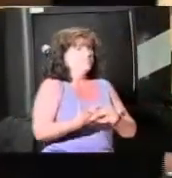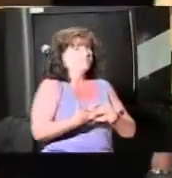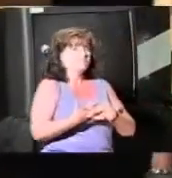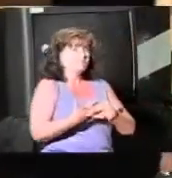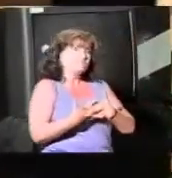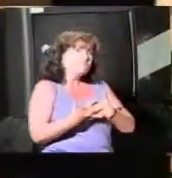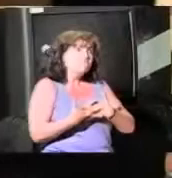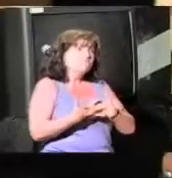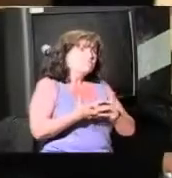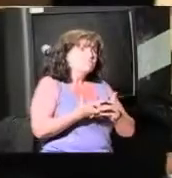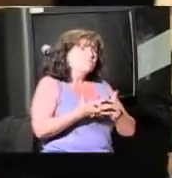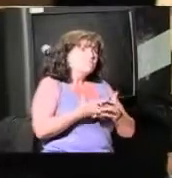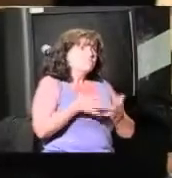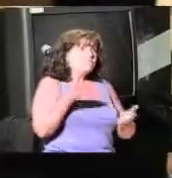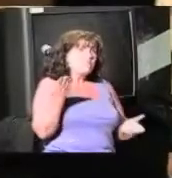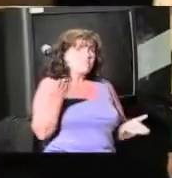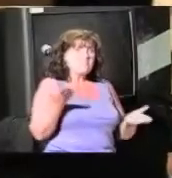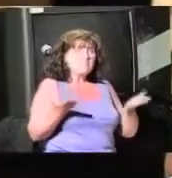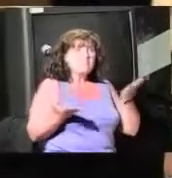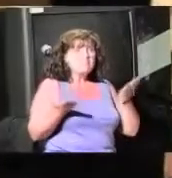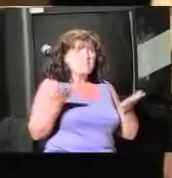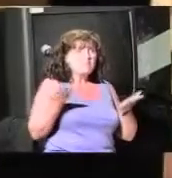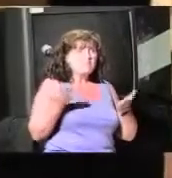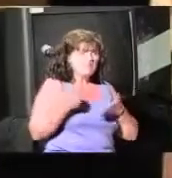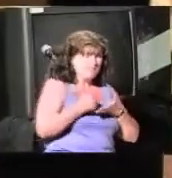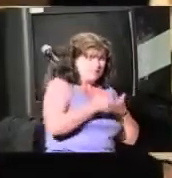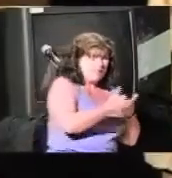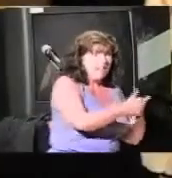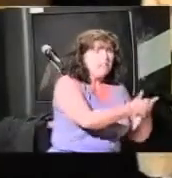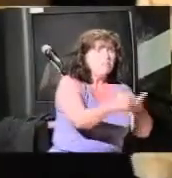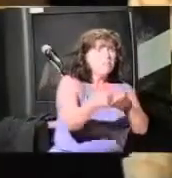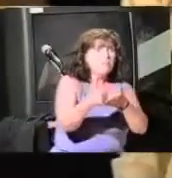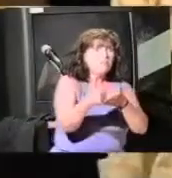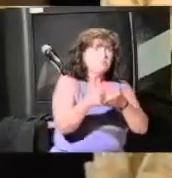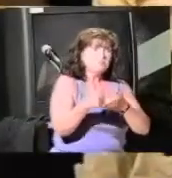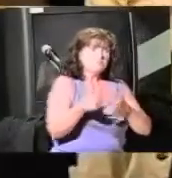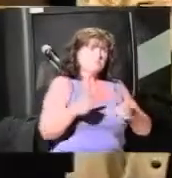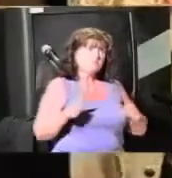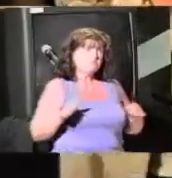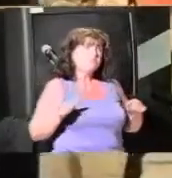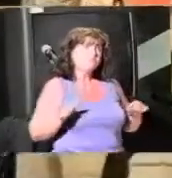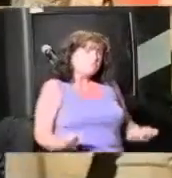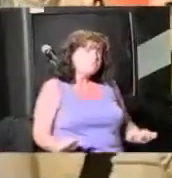And maybe I can help.